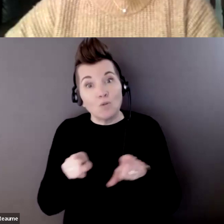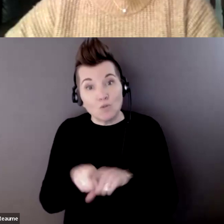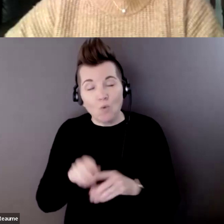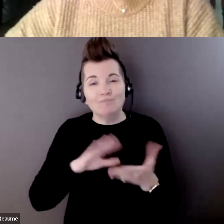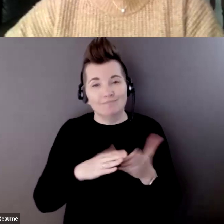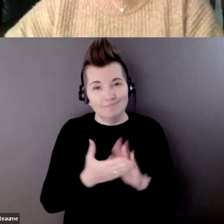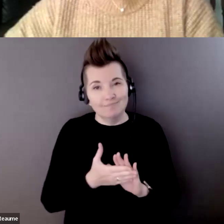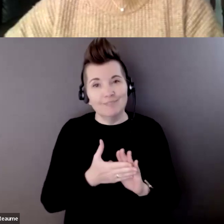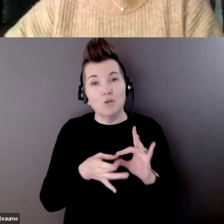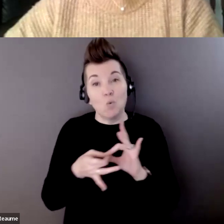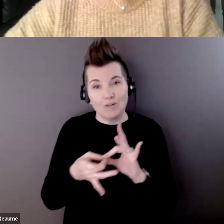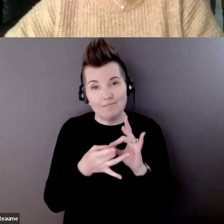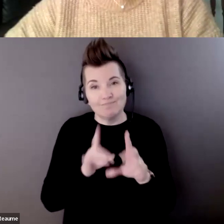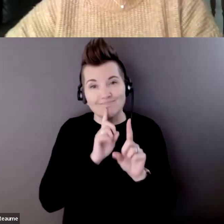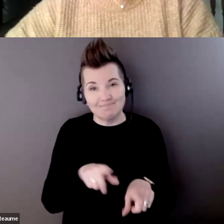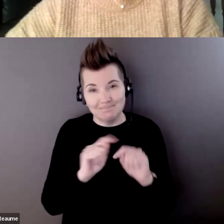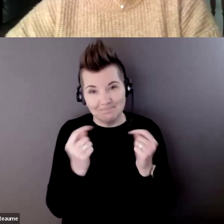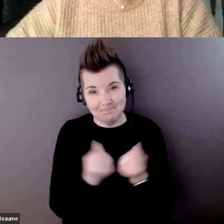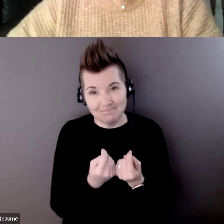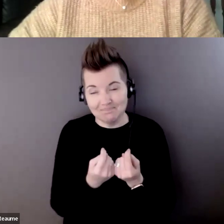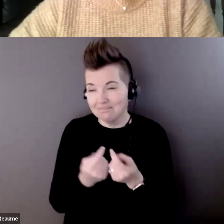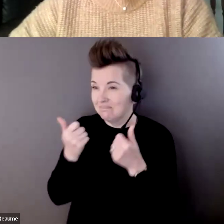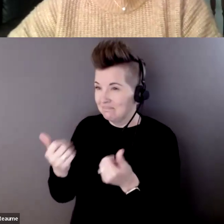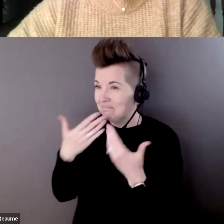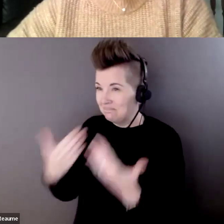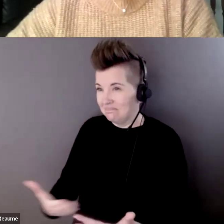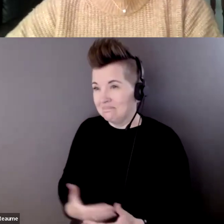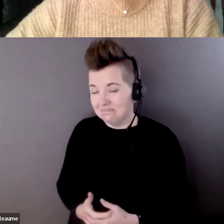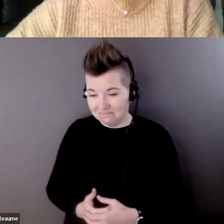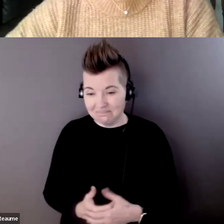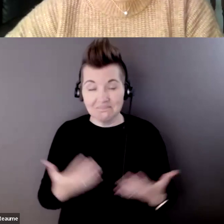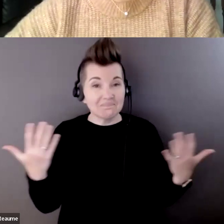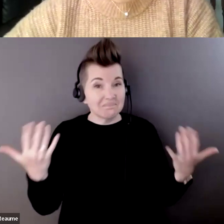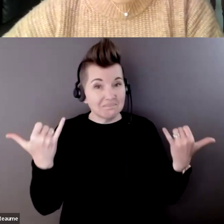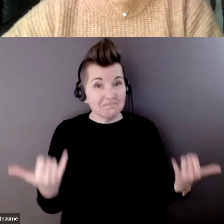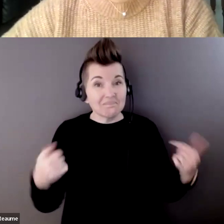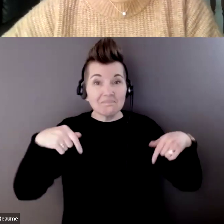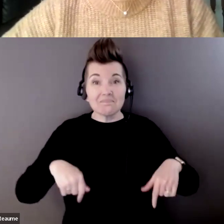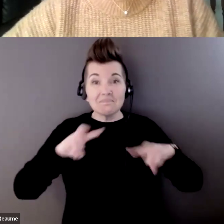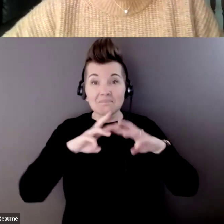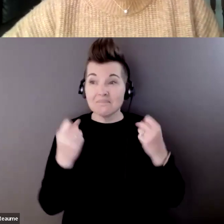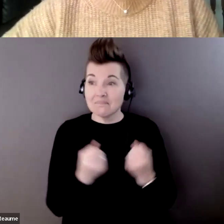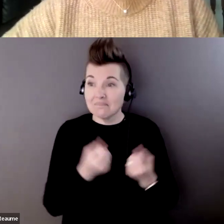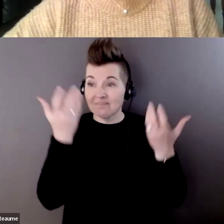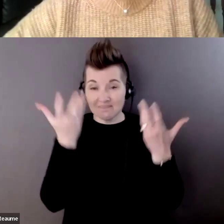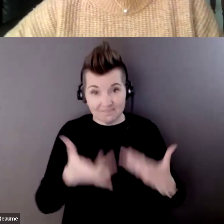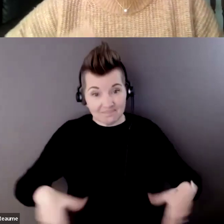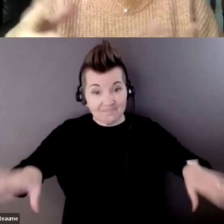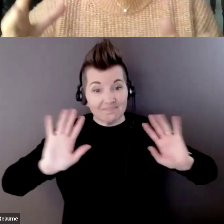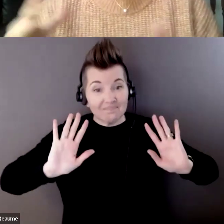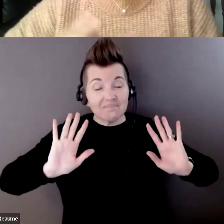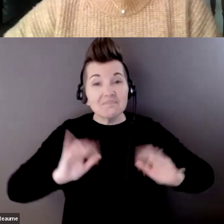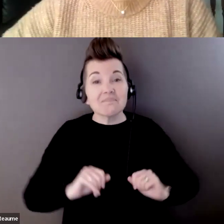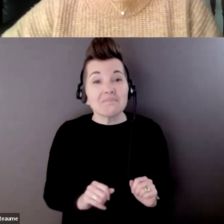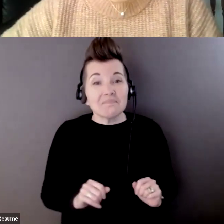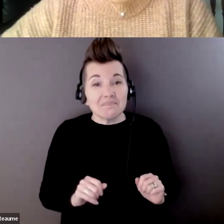teams. That's wonderful. Thank you so much. Well, we've come to the conclusion of our webinar today. You've